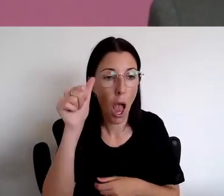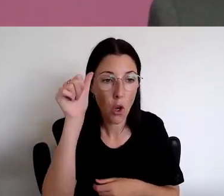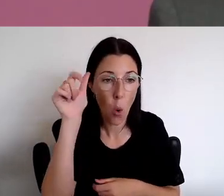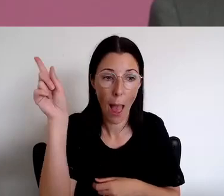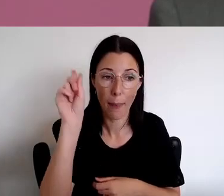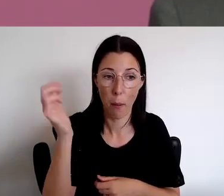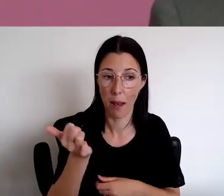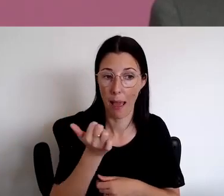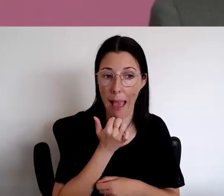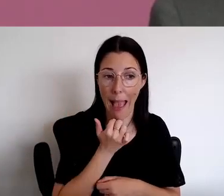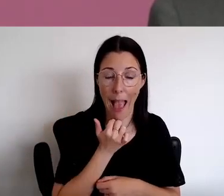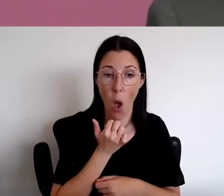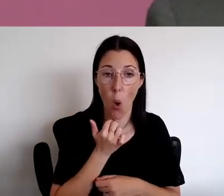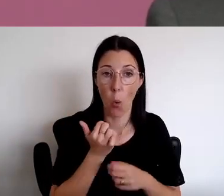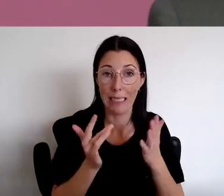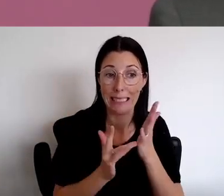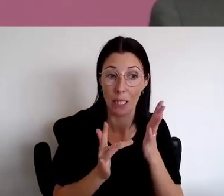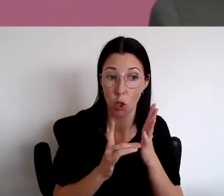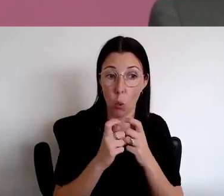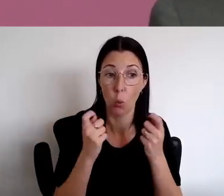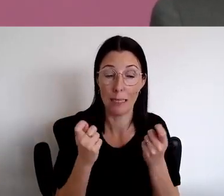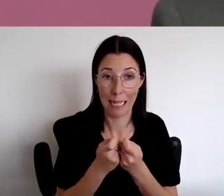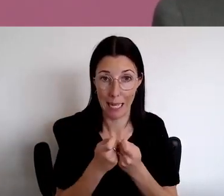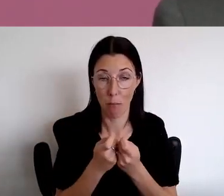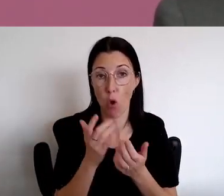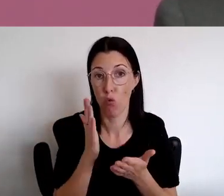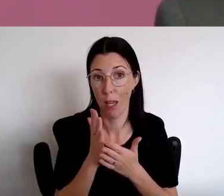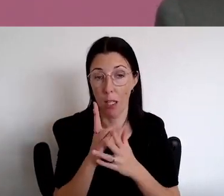intelligence teams and our technical teams are really looking at what